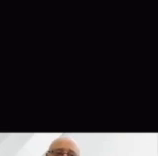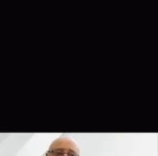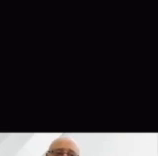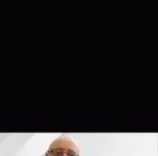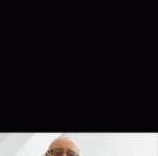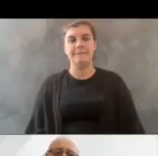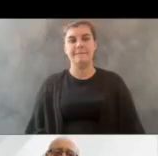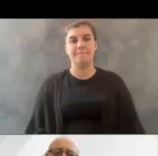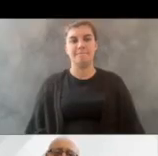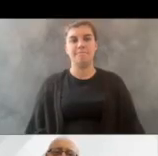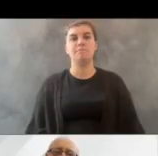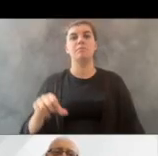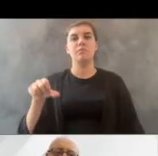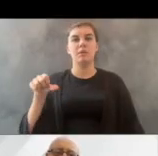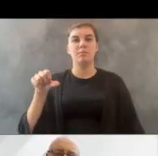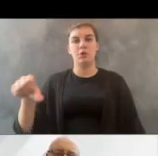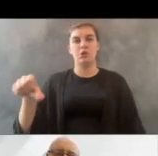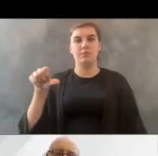Now, edge detection